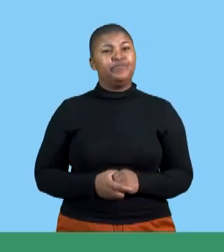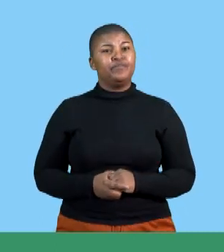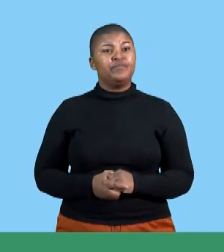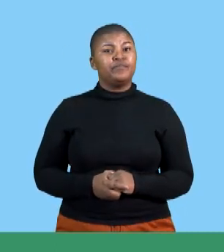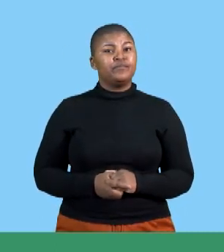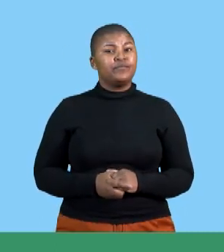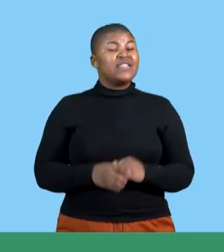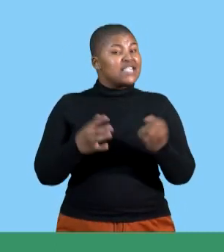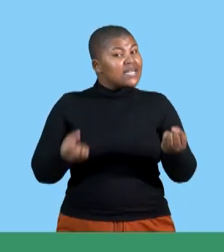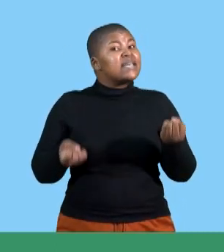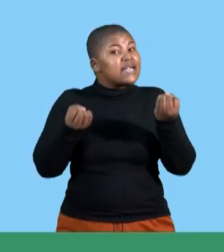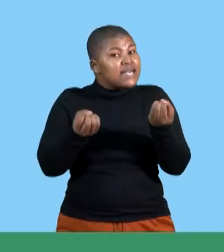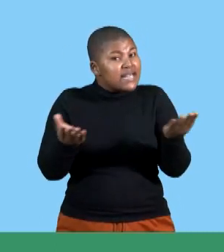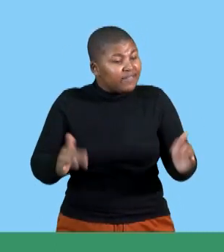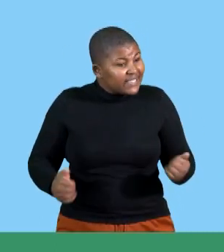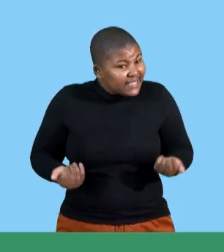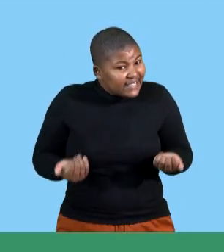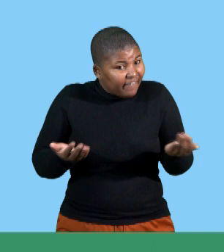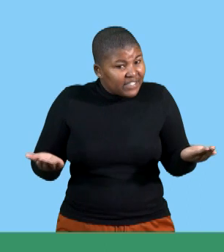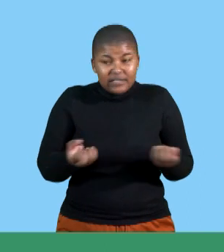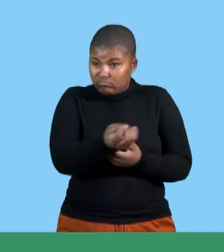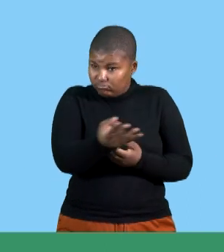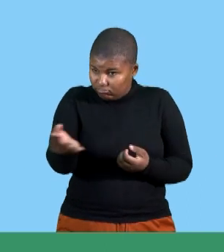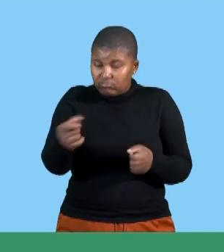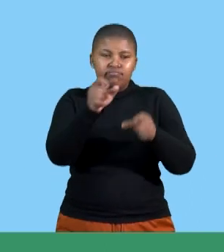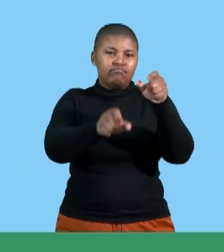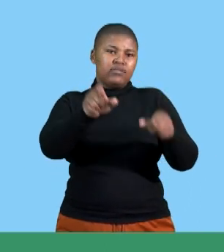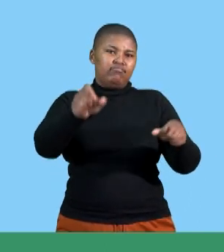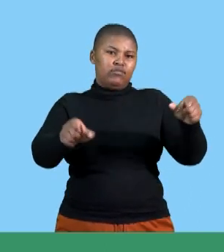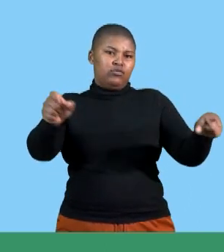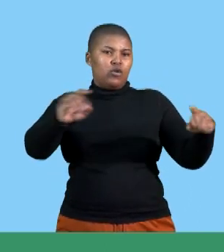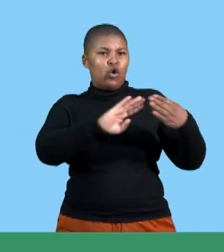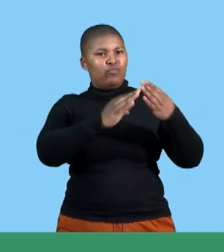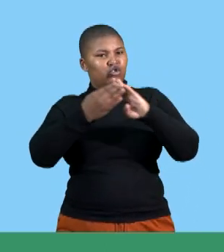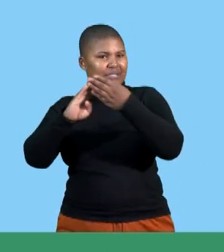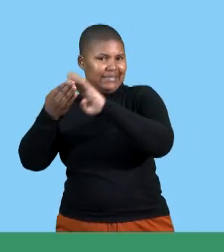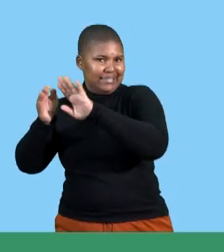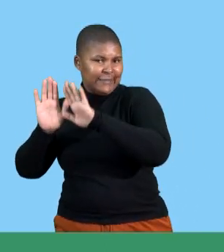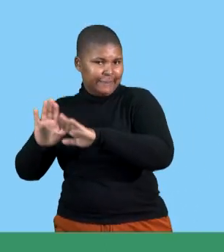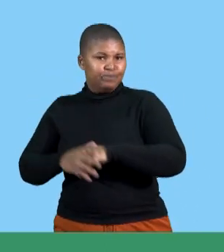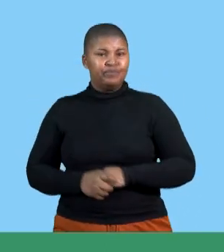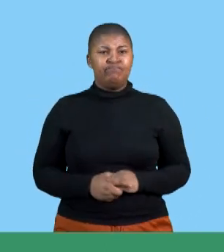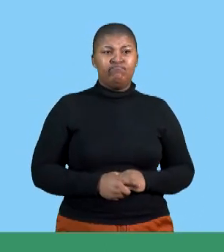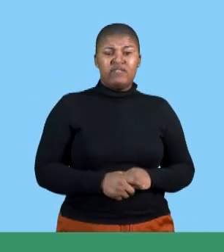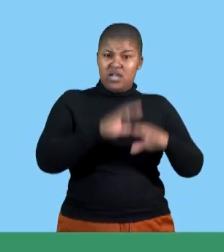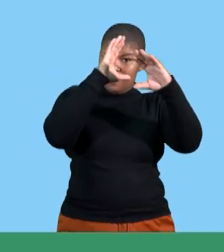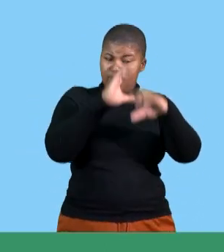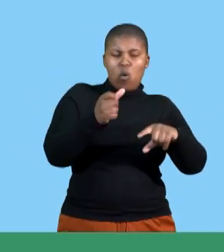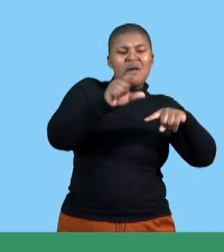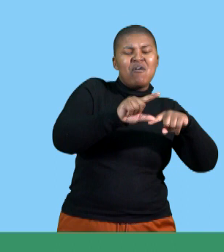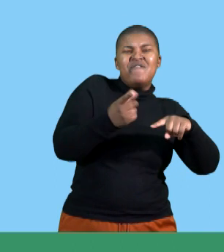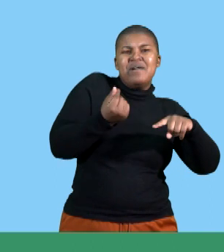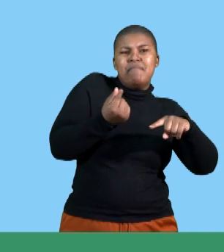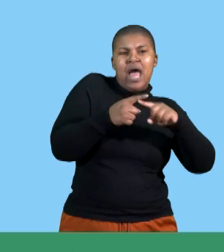to make a profit. The name of the company must end with